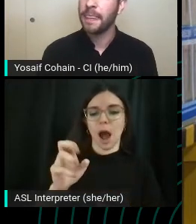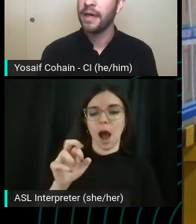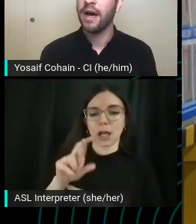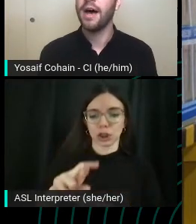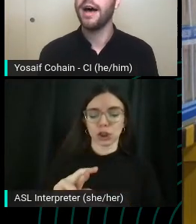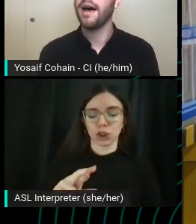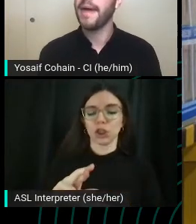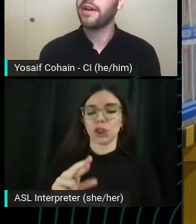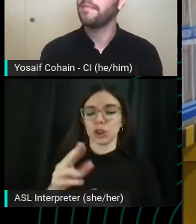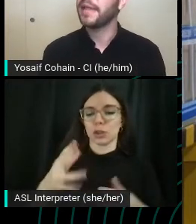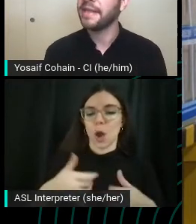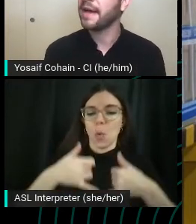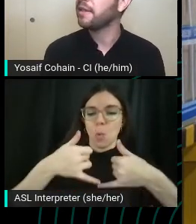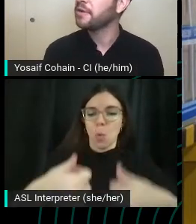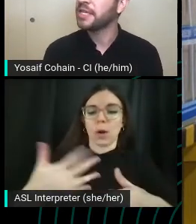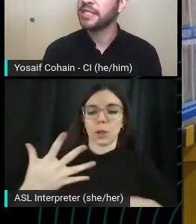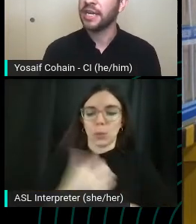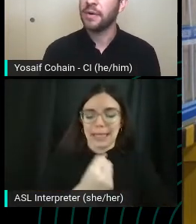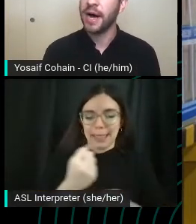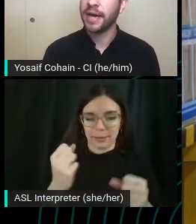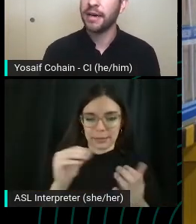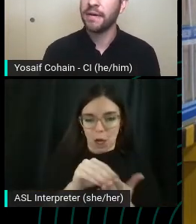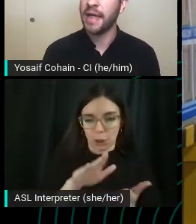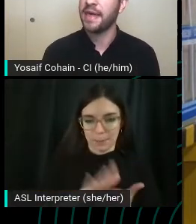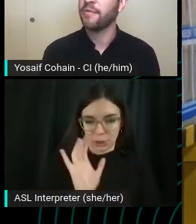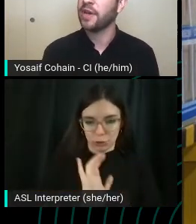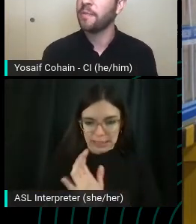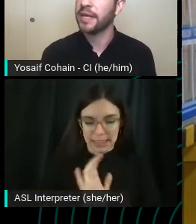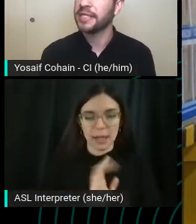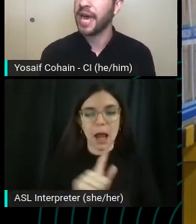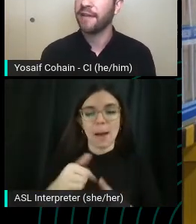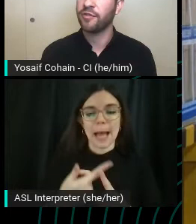Obamas about a plant that closes in Ohio and